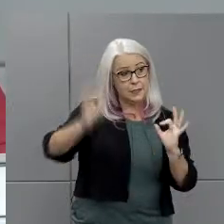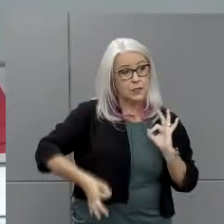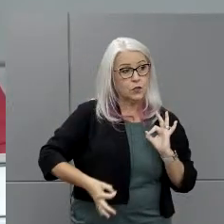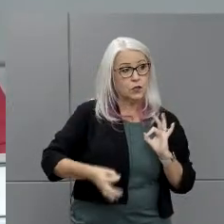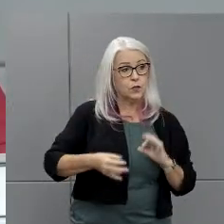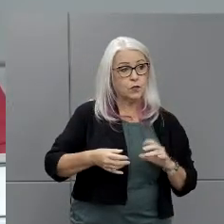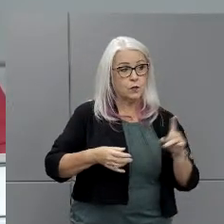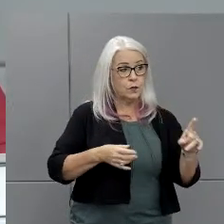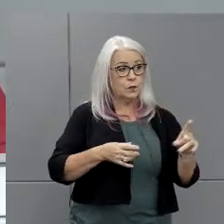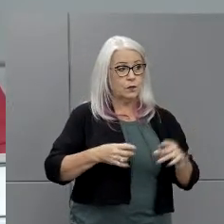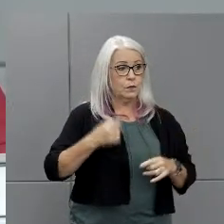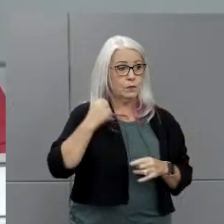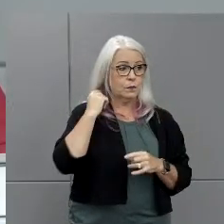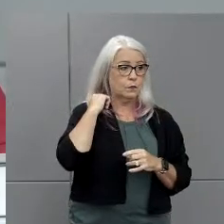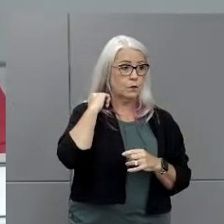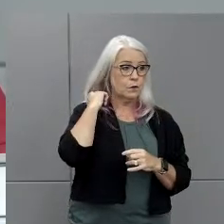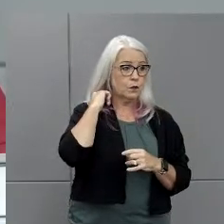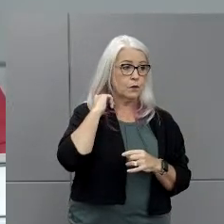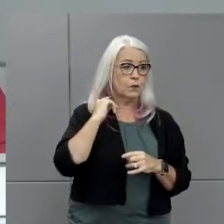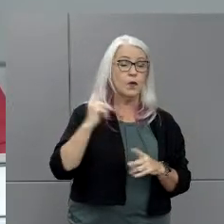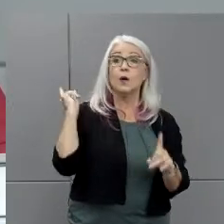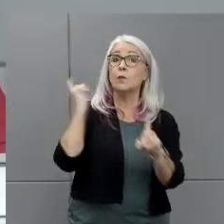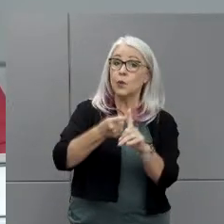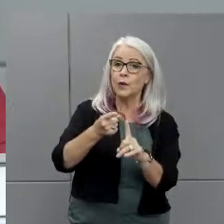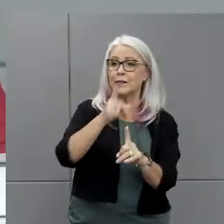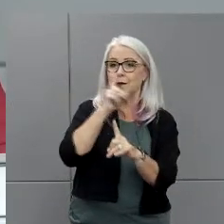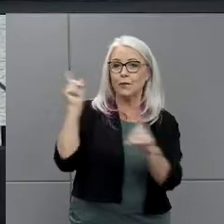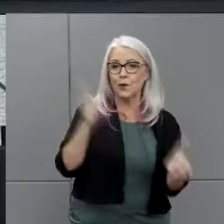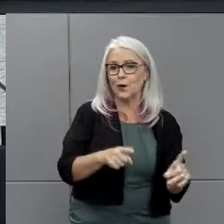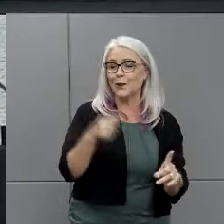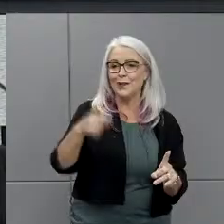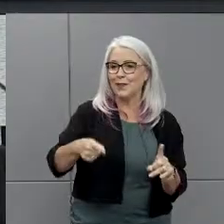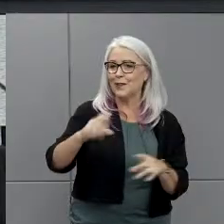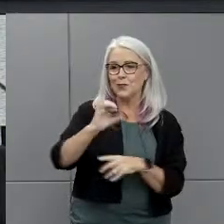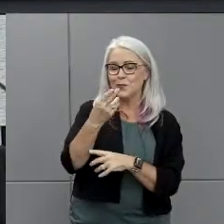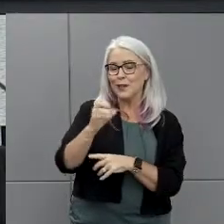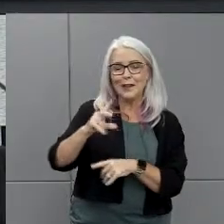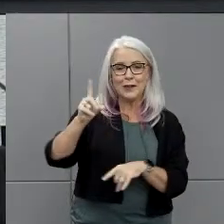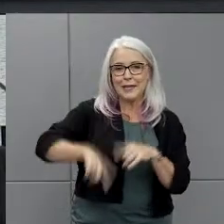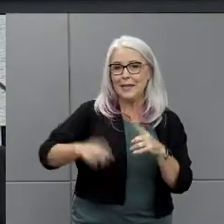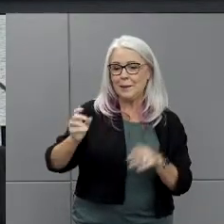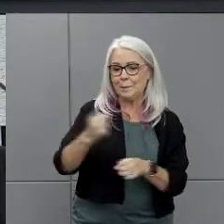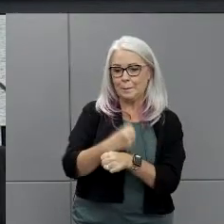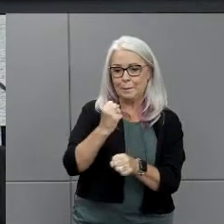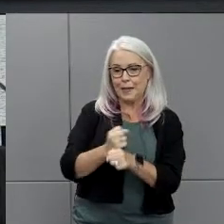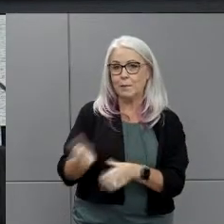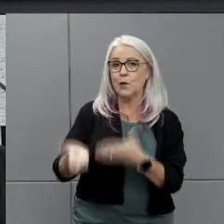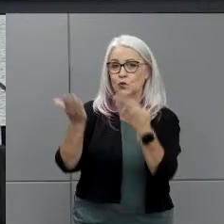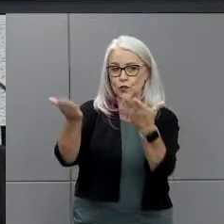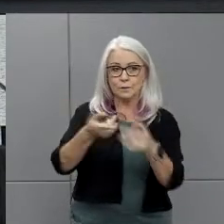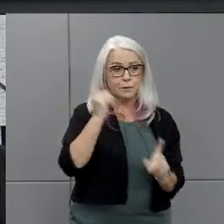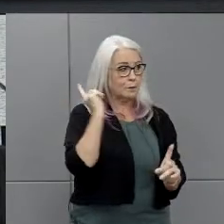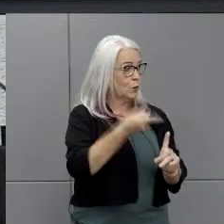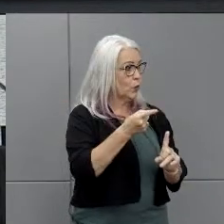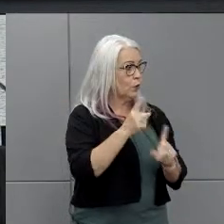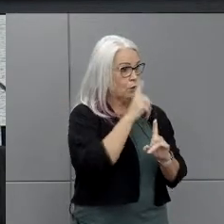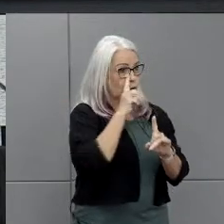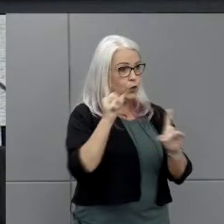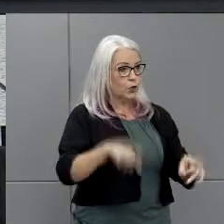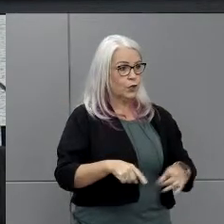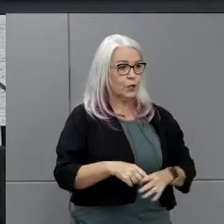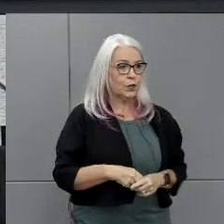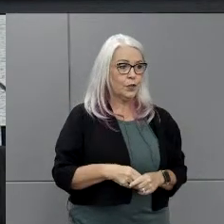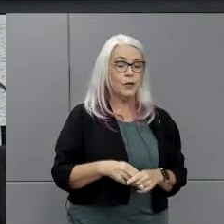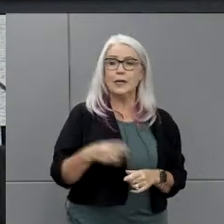to... Point of order. Point of order. The chair can't make motions. Point of order. Yeah. What? I Yes. just said